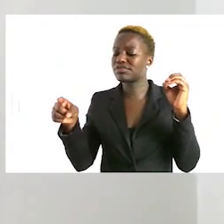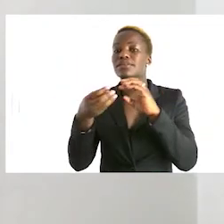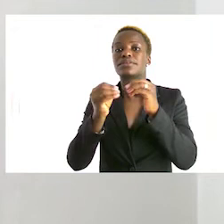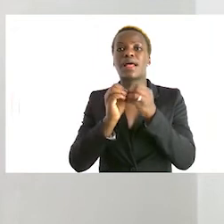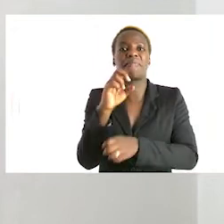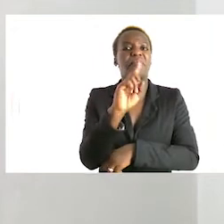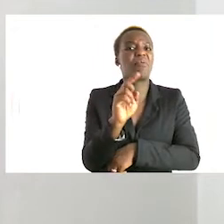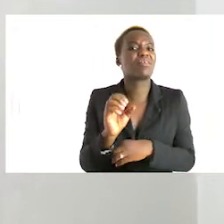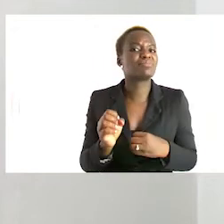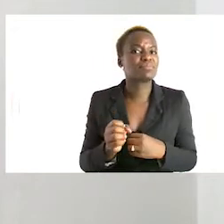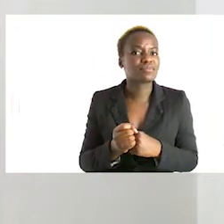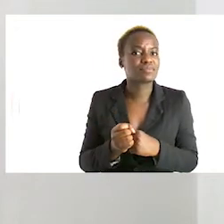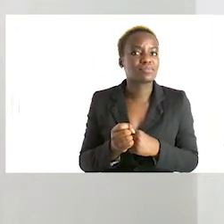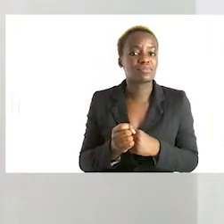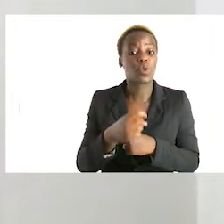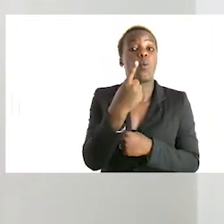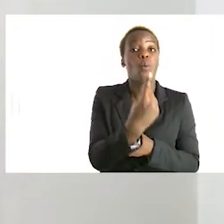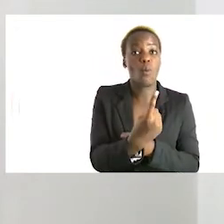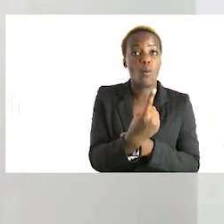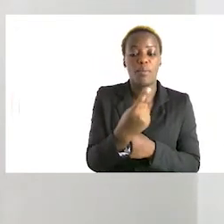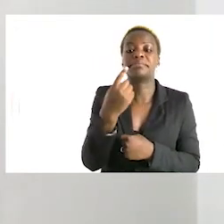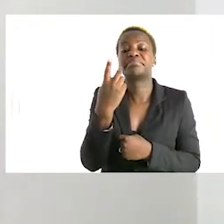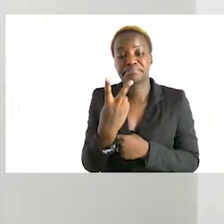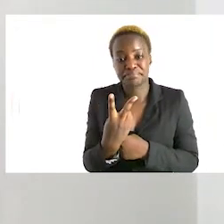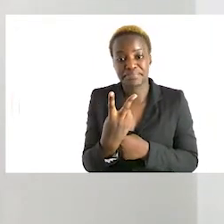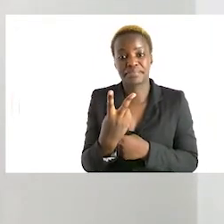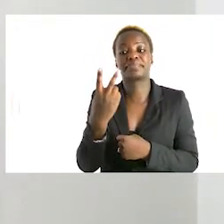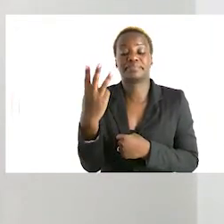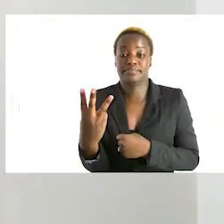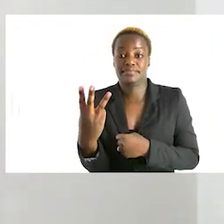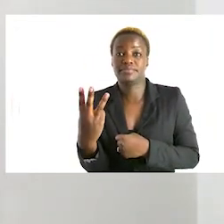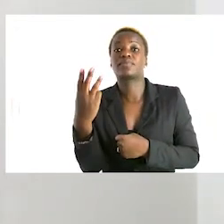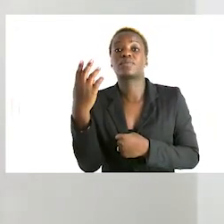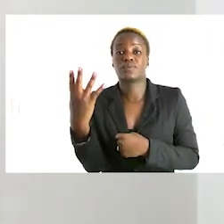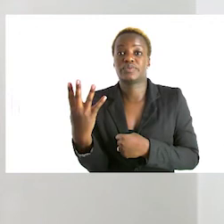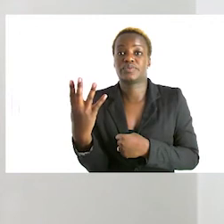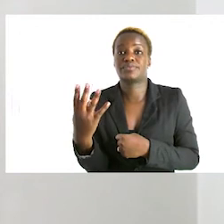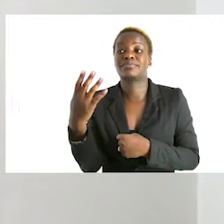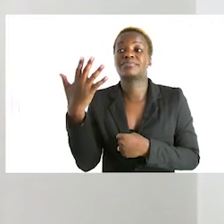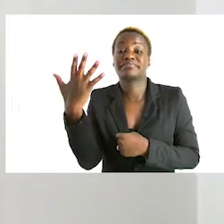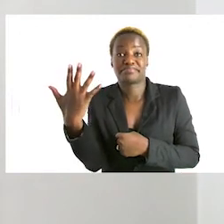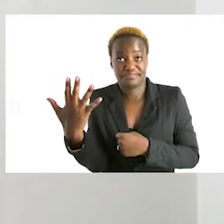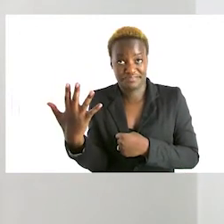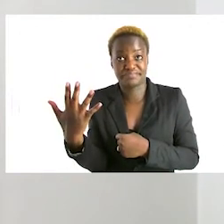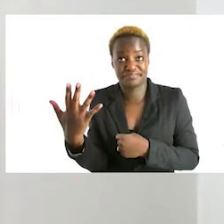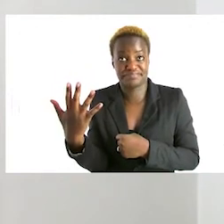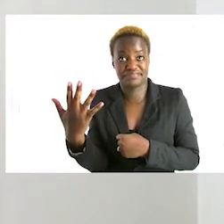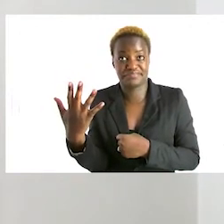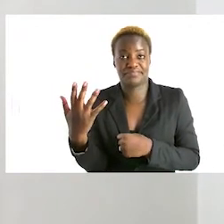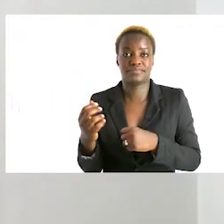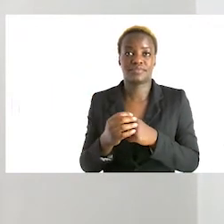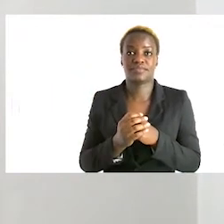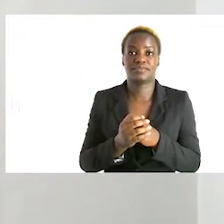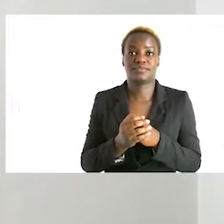find there? We find a 1, 2, 3, 4, 5. Sorry, this was even at the